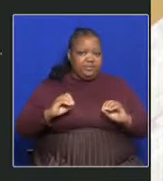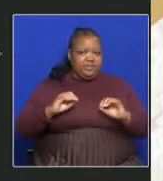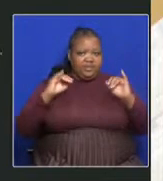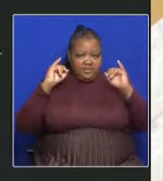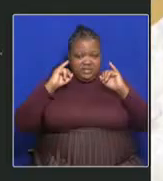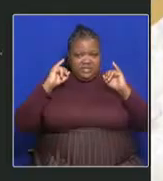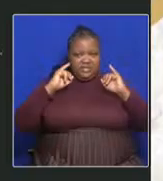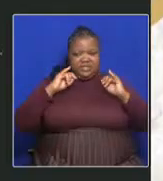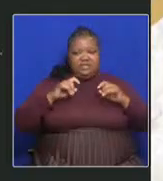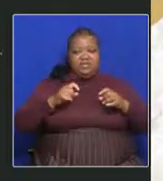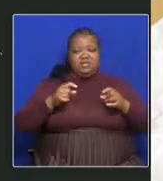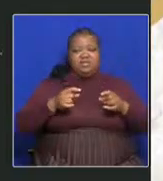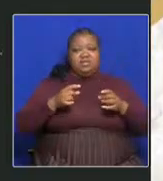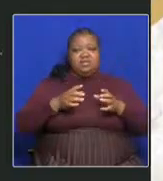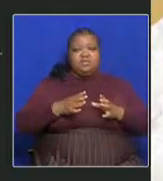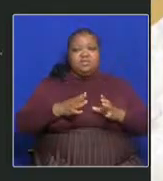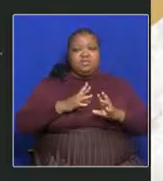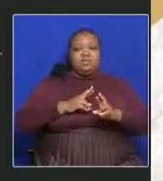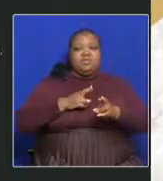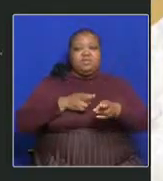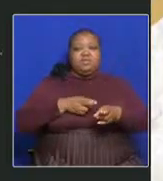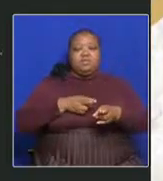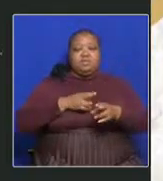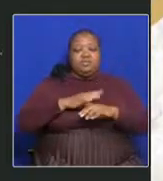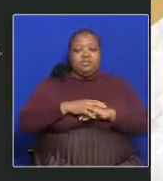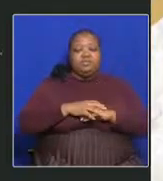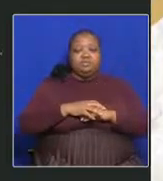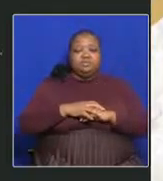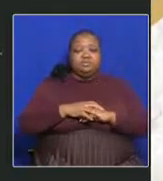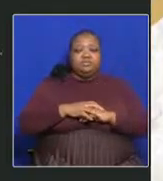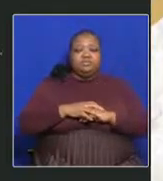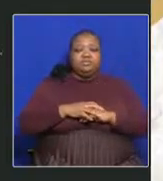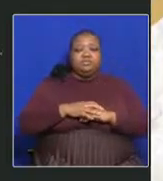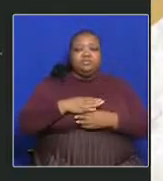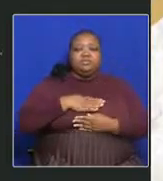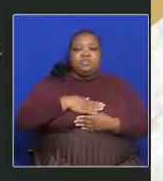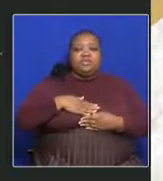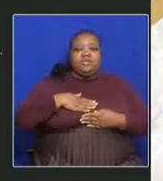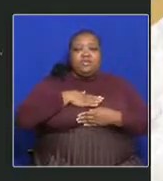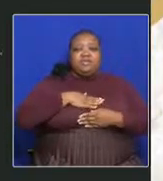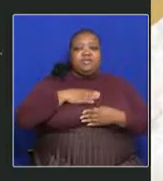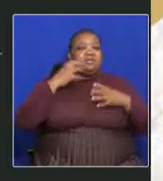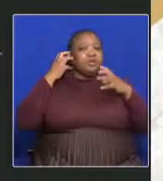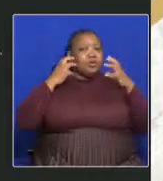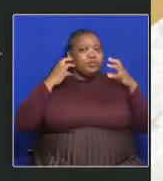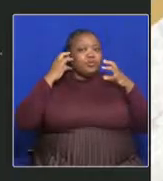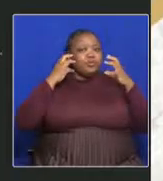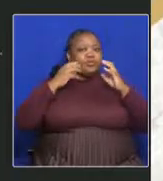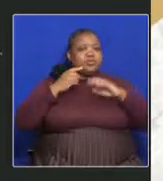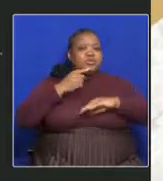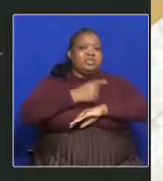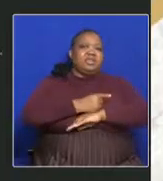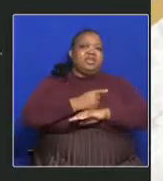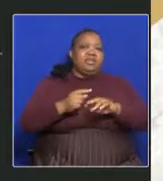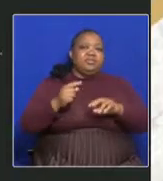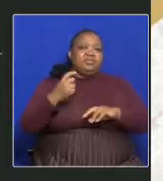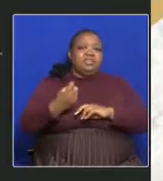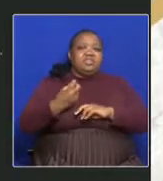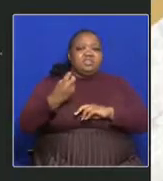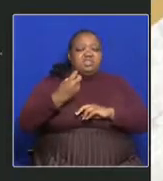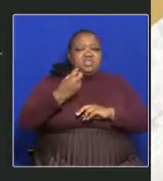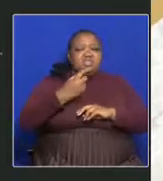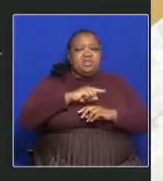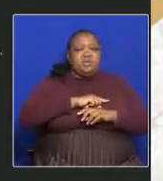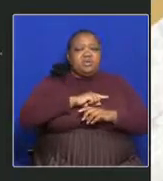my response. Sorry to just talk out of Yes. turn. I feel he was confused maybe about the day of the search, because this was taken in 27